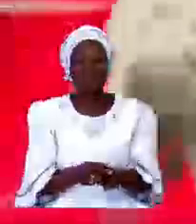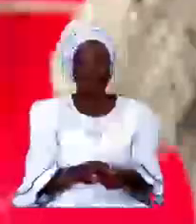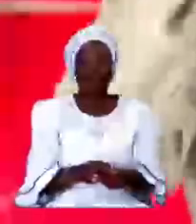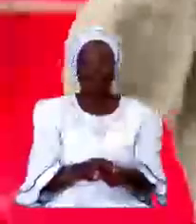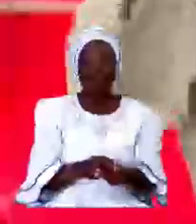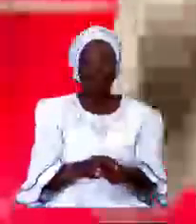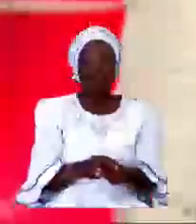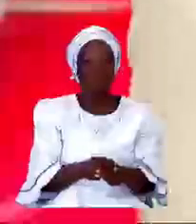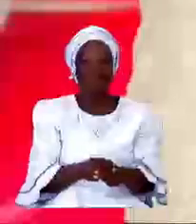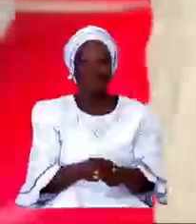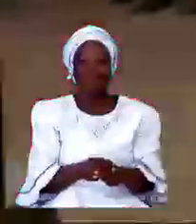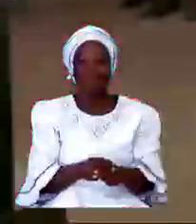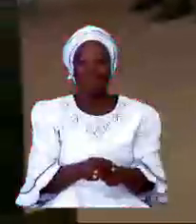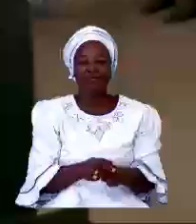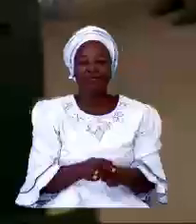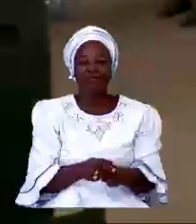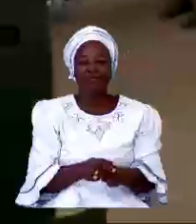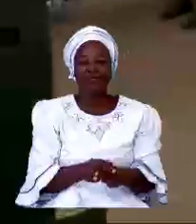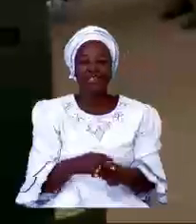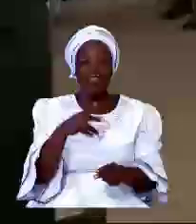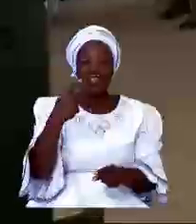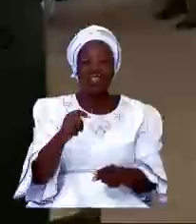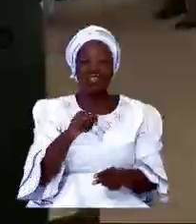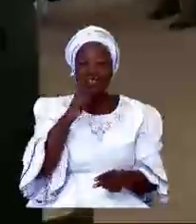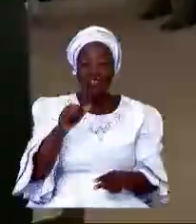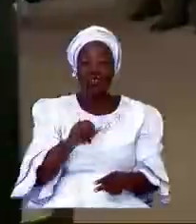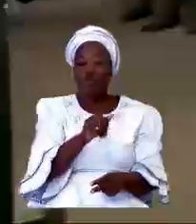in Jesus' name.